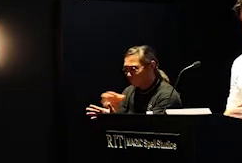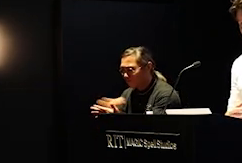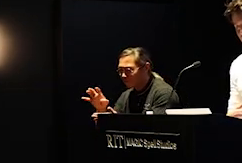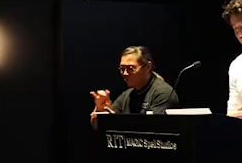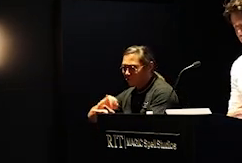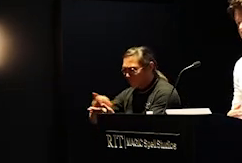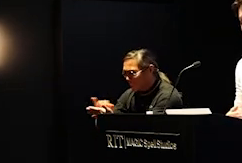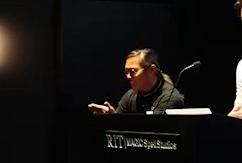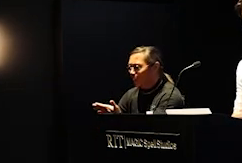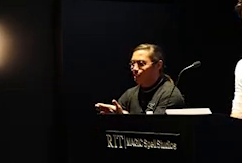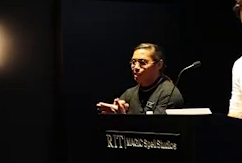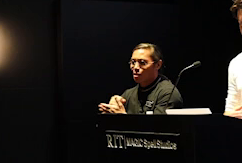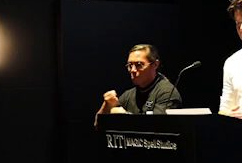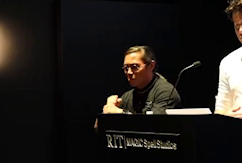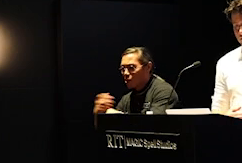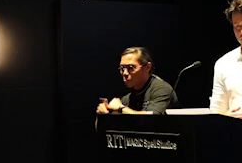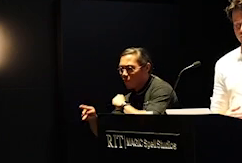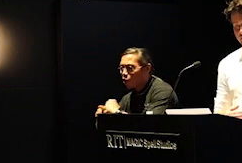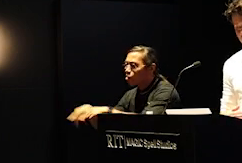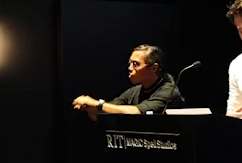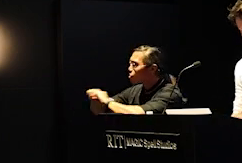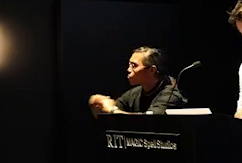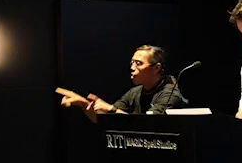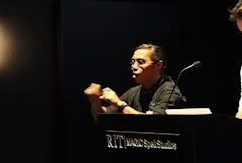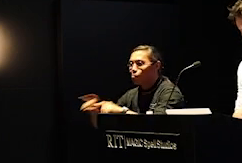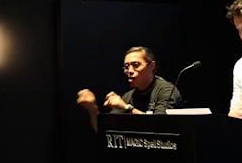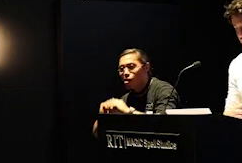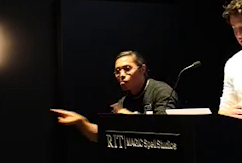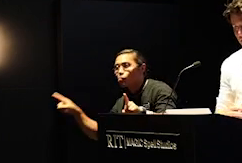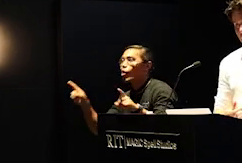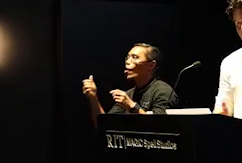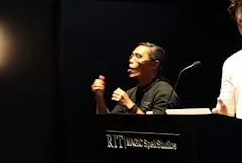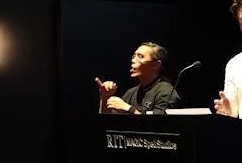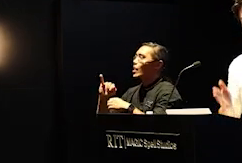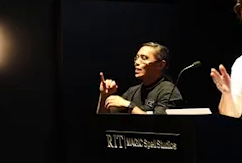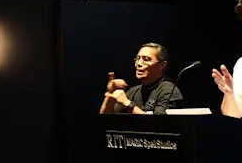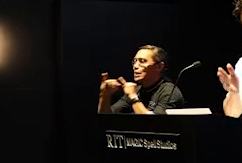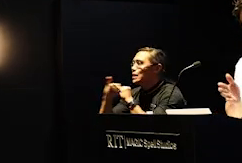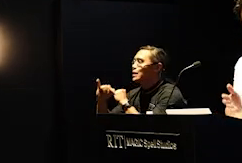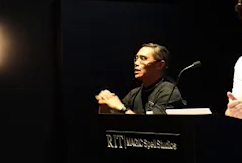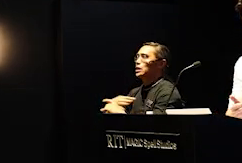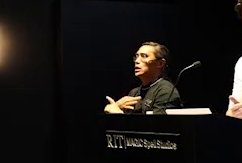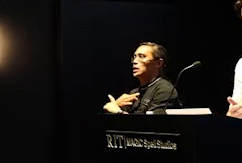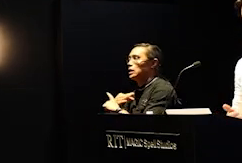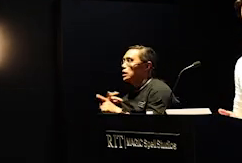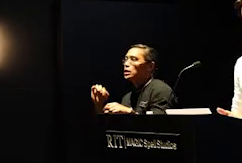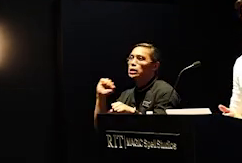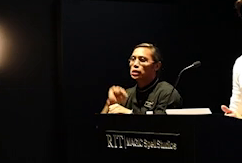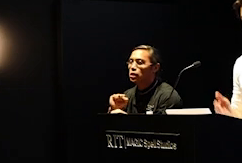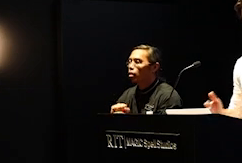that portfolio and sending it out and going to career days and taking job interviews, that's a path and it's